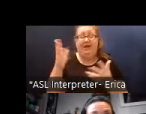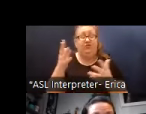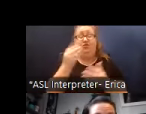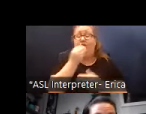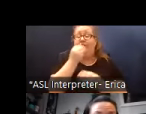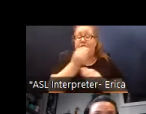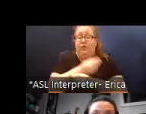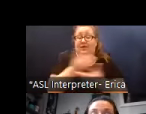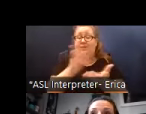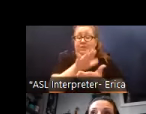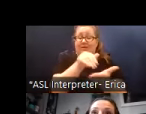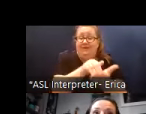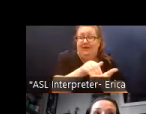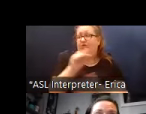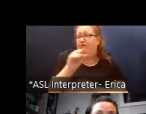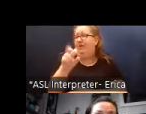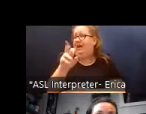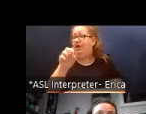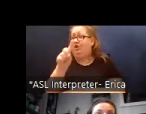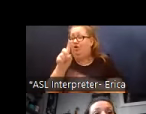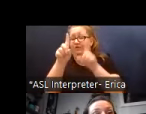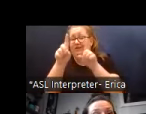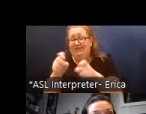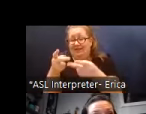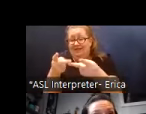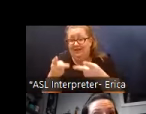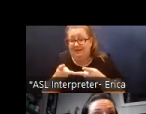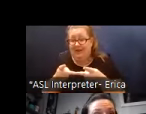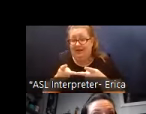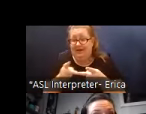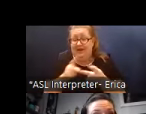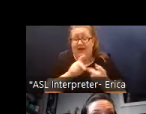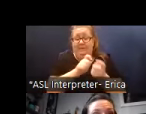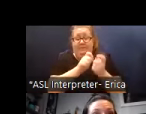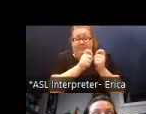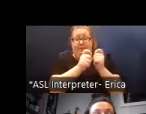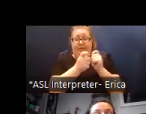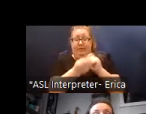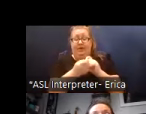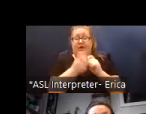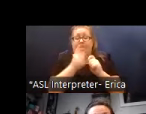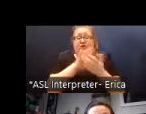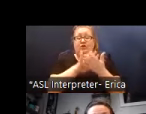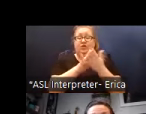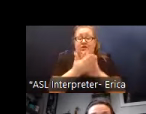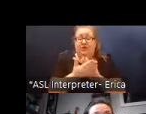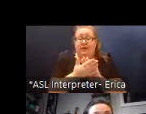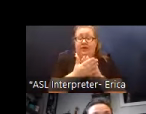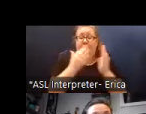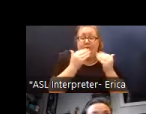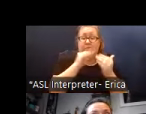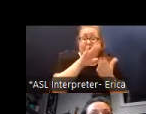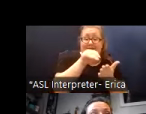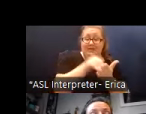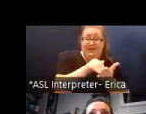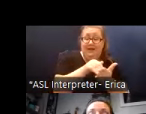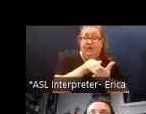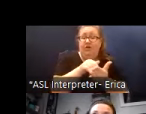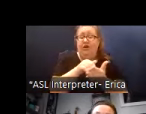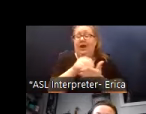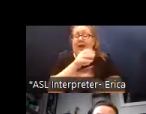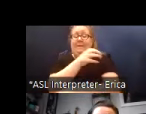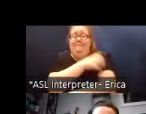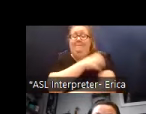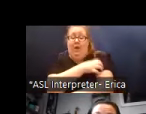was a COVID testing site, but retrofitting it to be a cooling center retrofitting it with power resilience